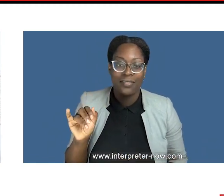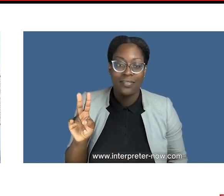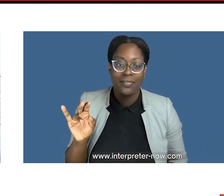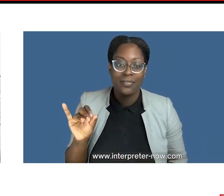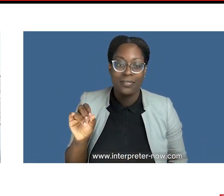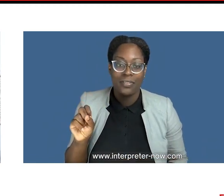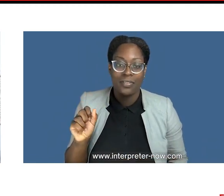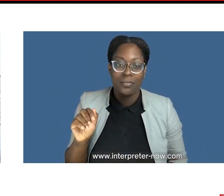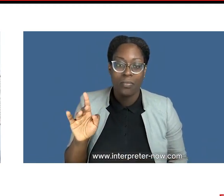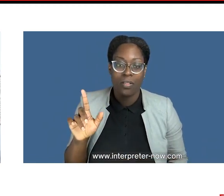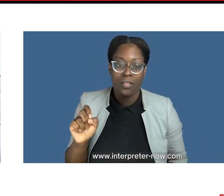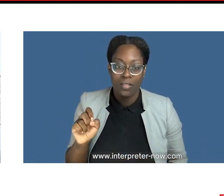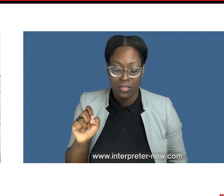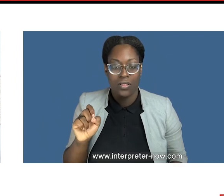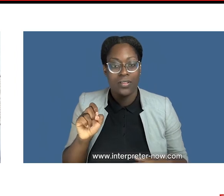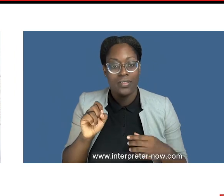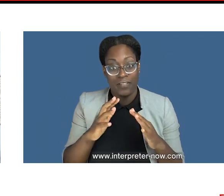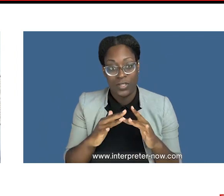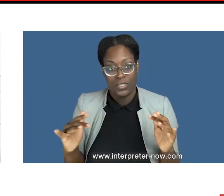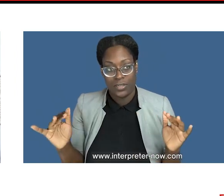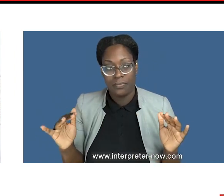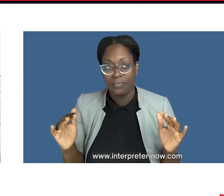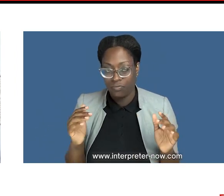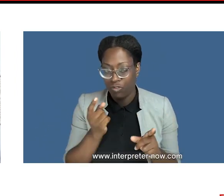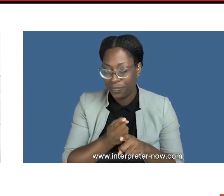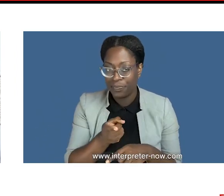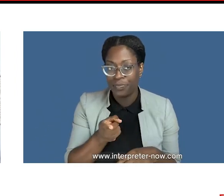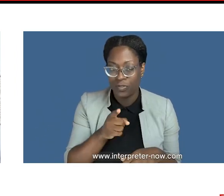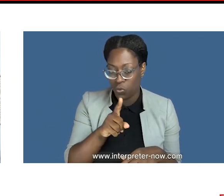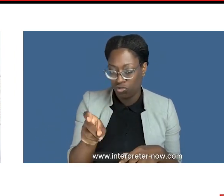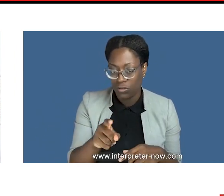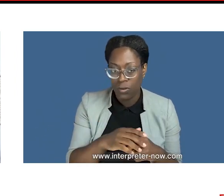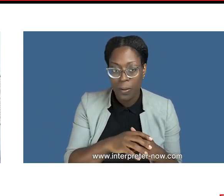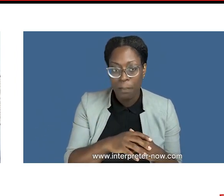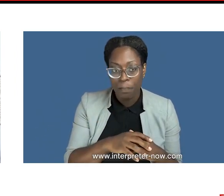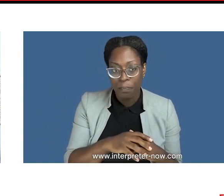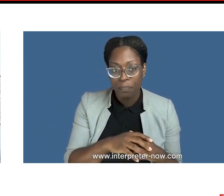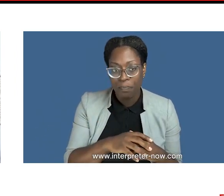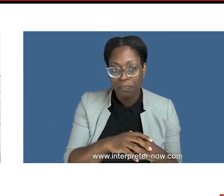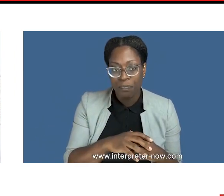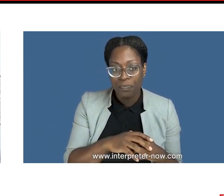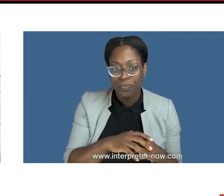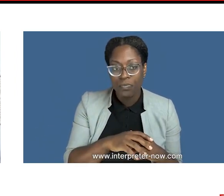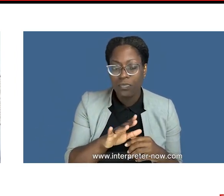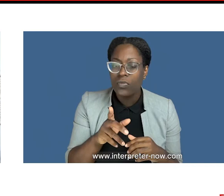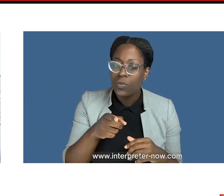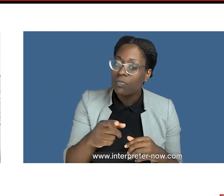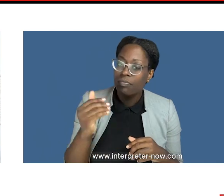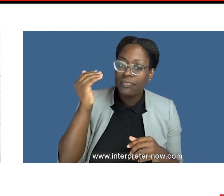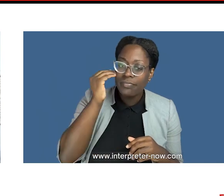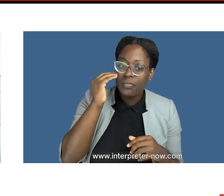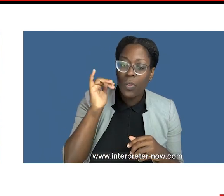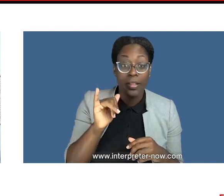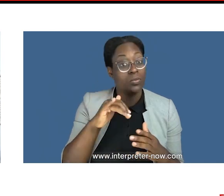Non-visible diversity. Yeah, I think it's important to design for inclusion. So